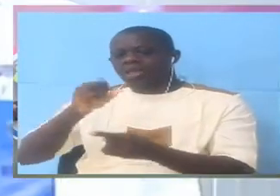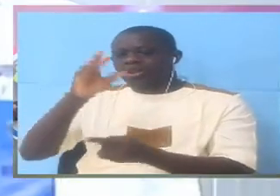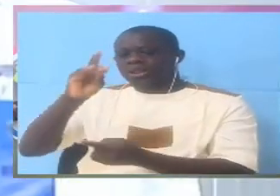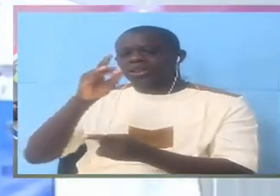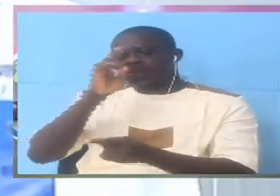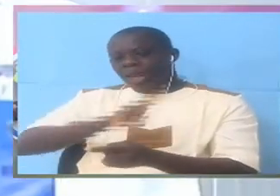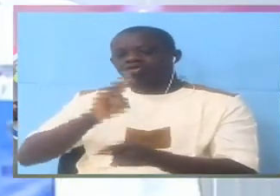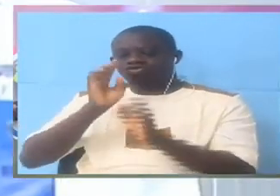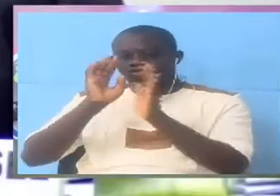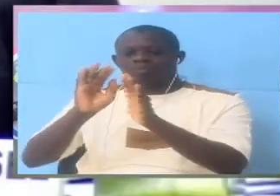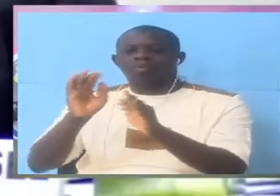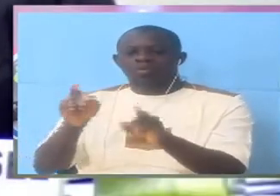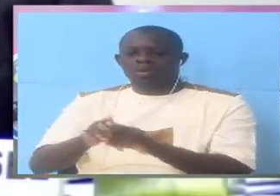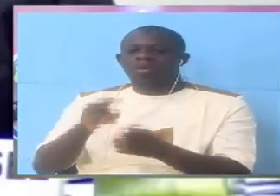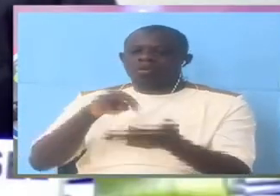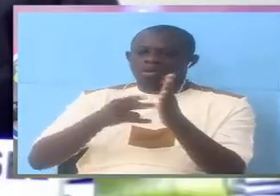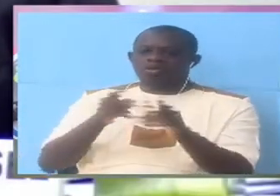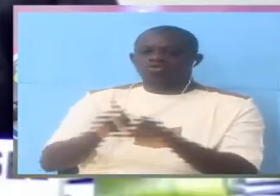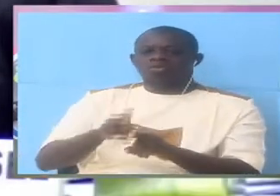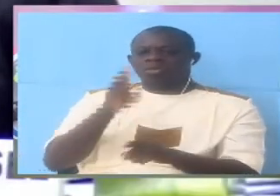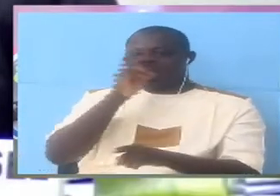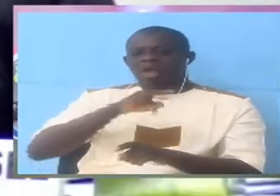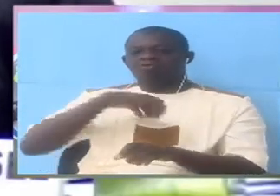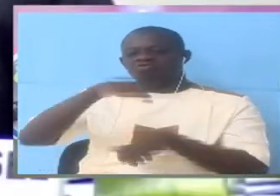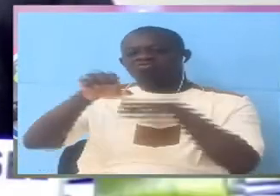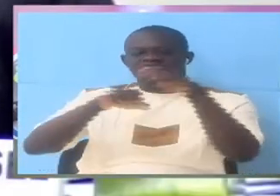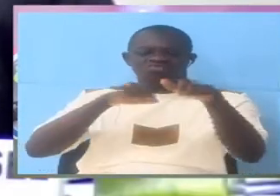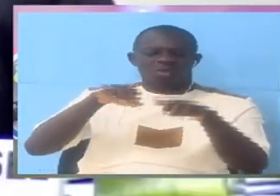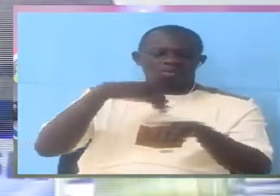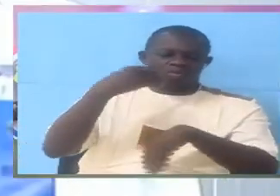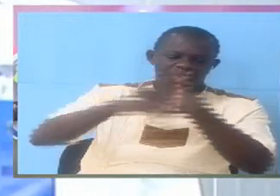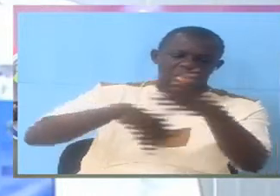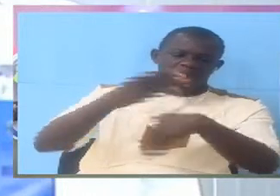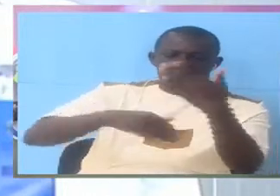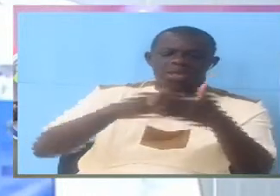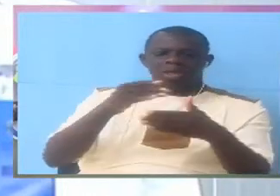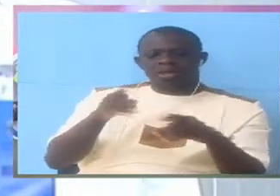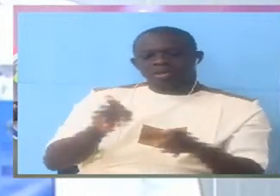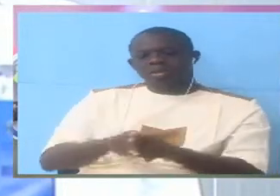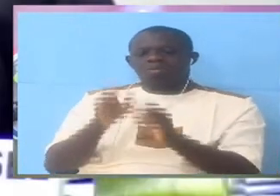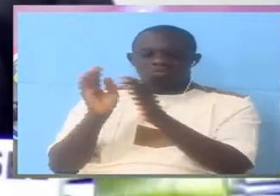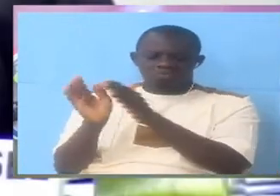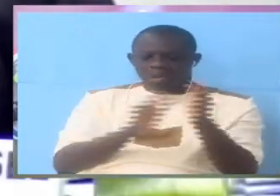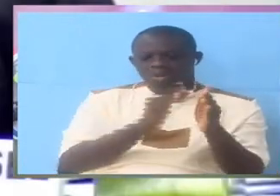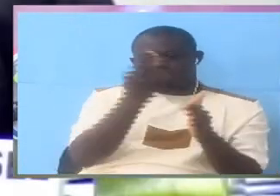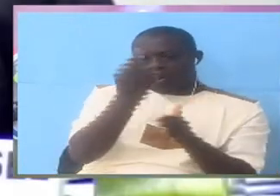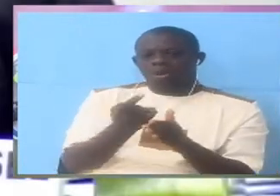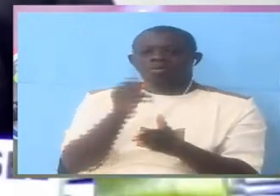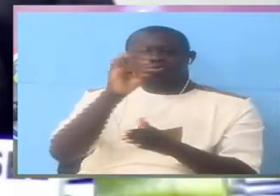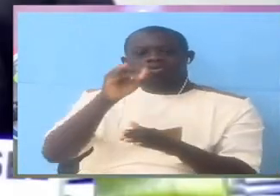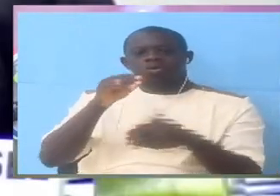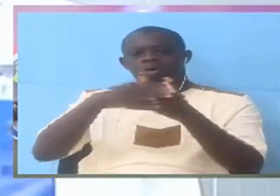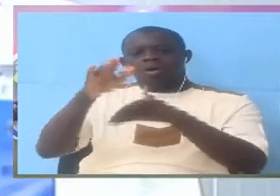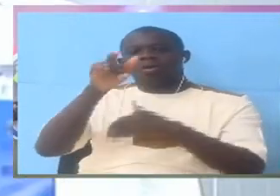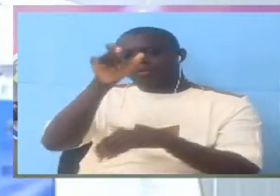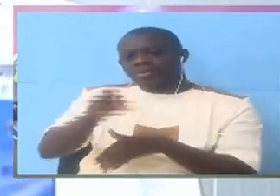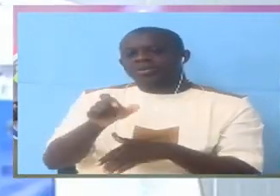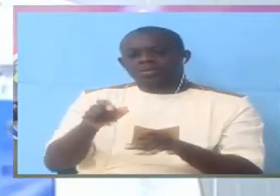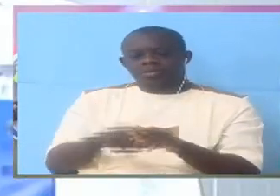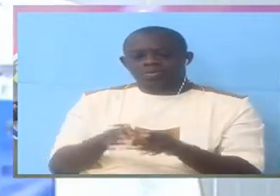to stop it. You were playing mind games with them. That's your opinion, sir. But that's how you investigate. No.